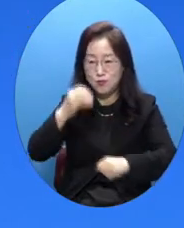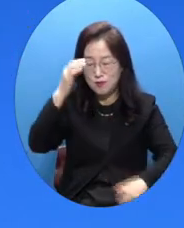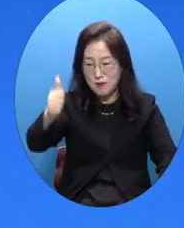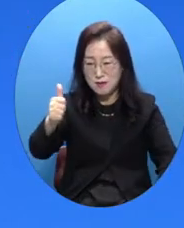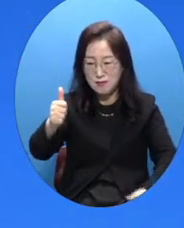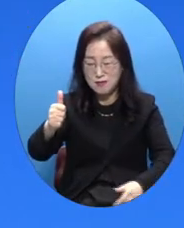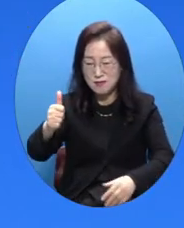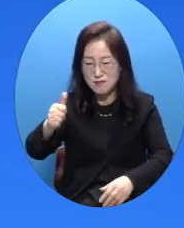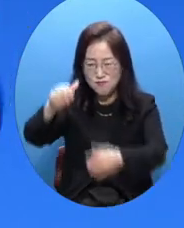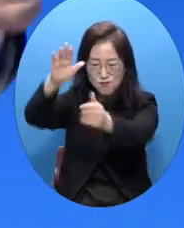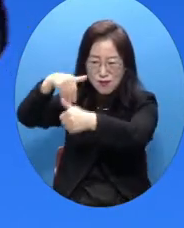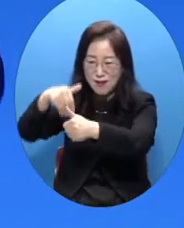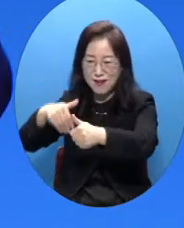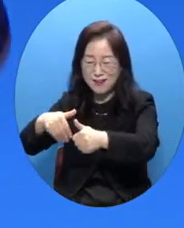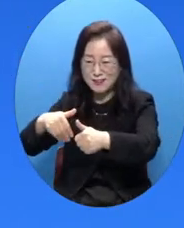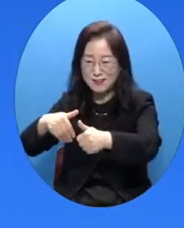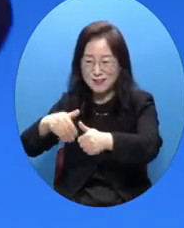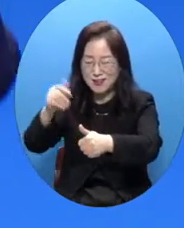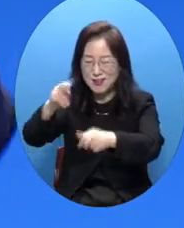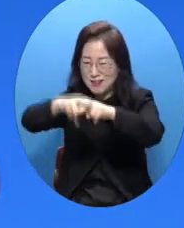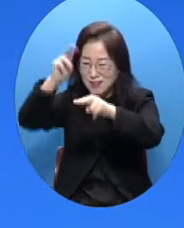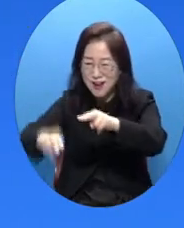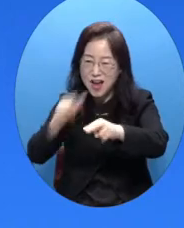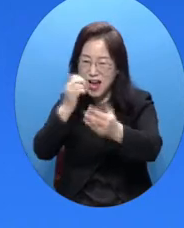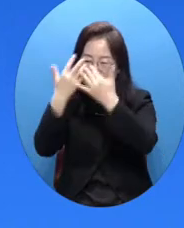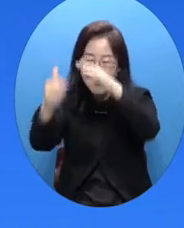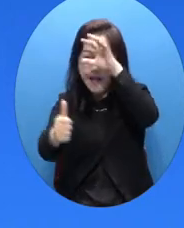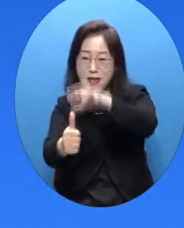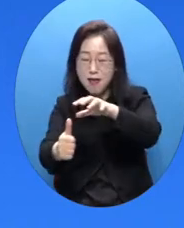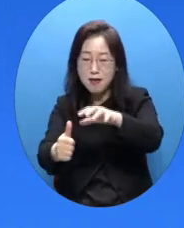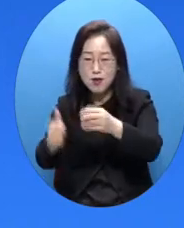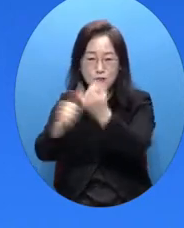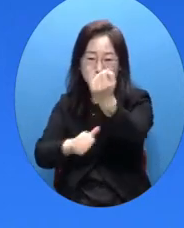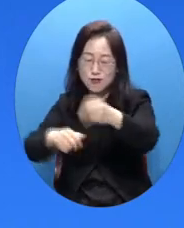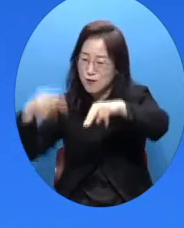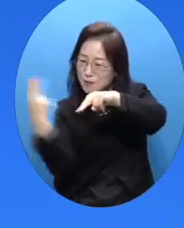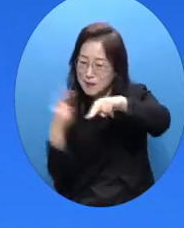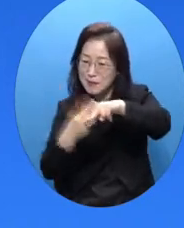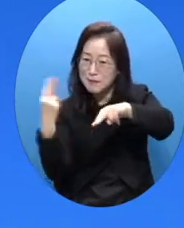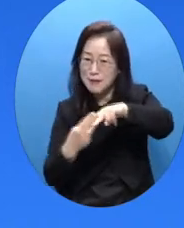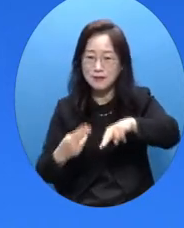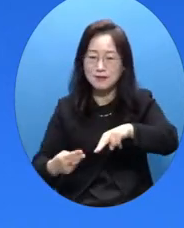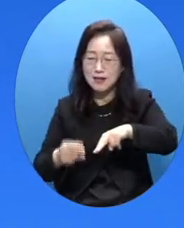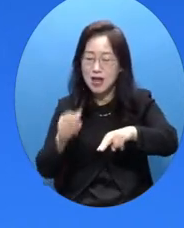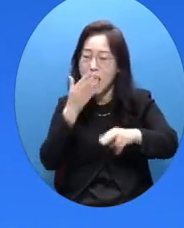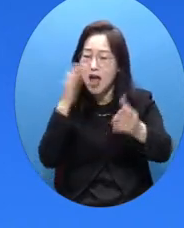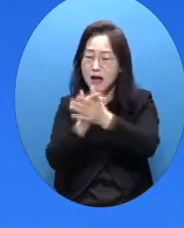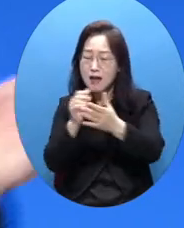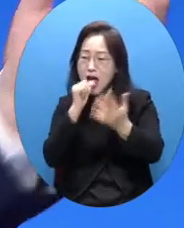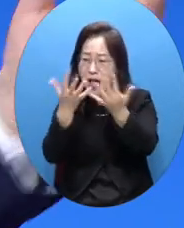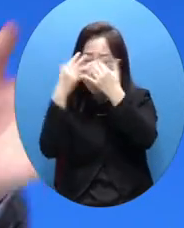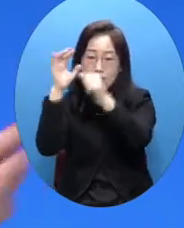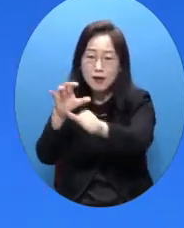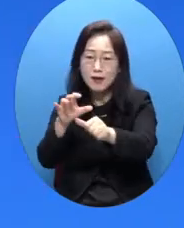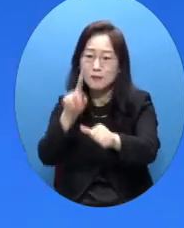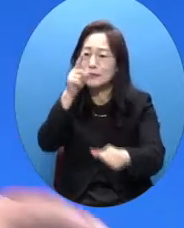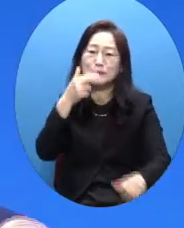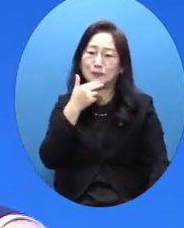even though Joseph was in a high place he didn't call potiphar and say put him into prison